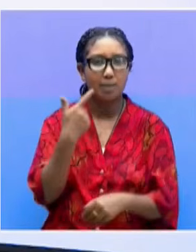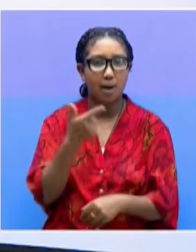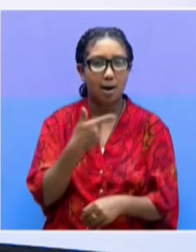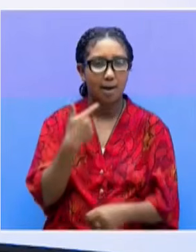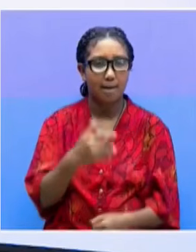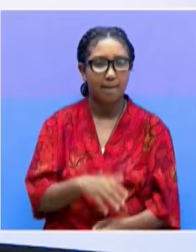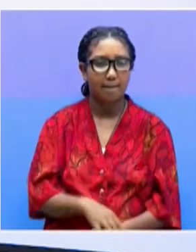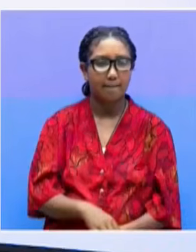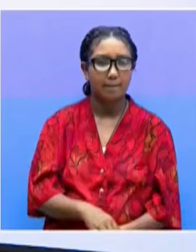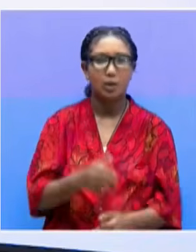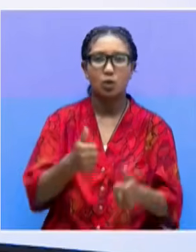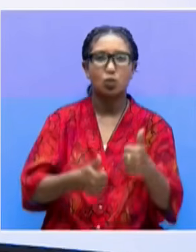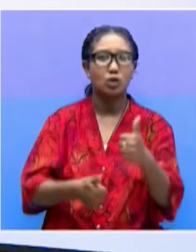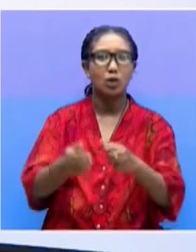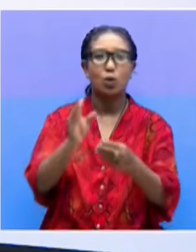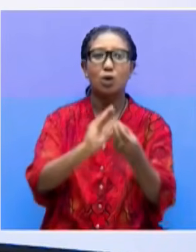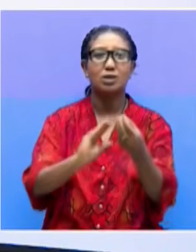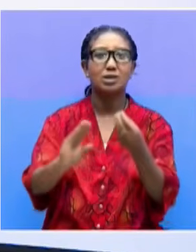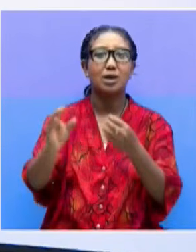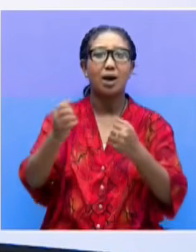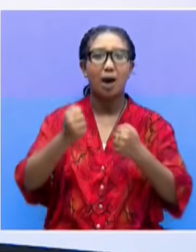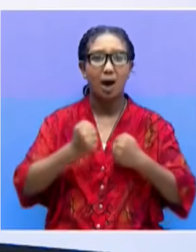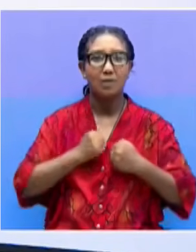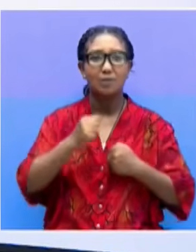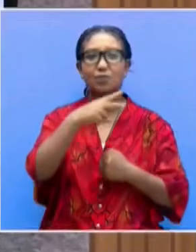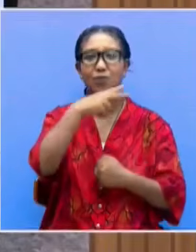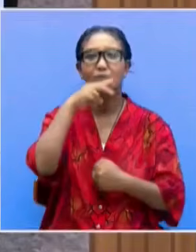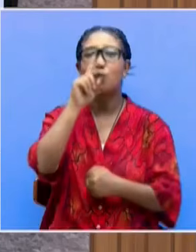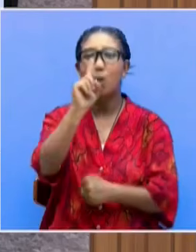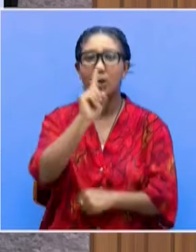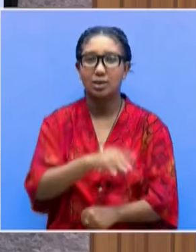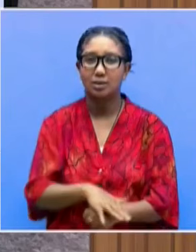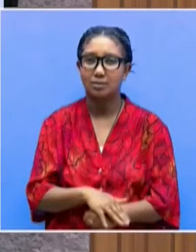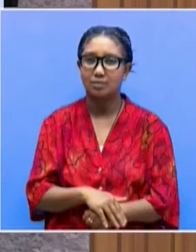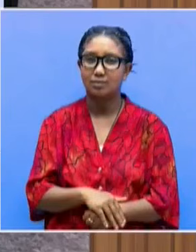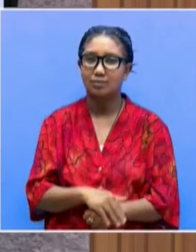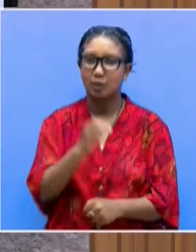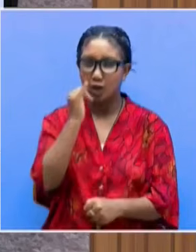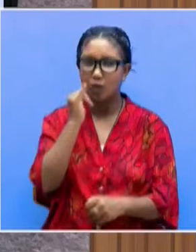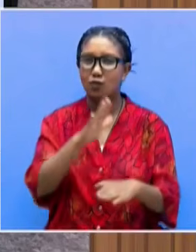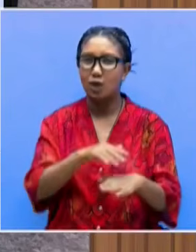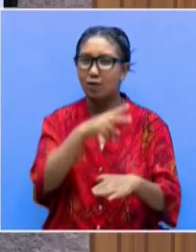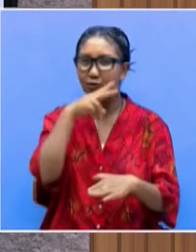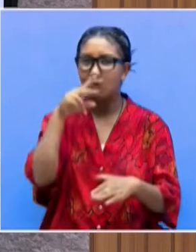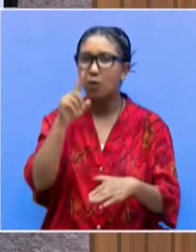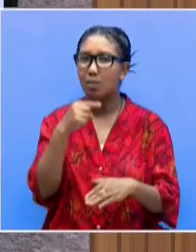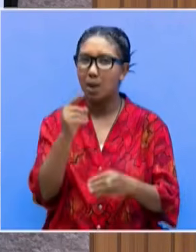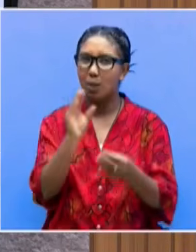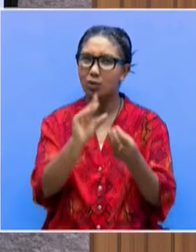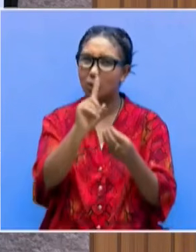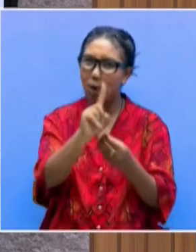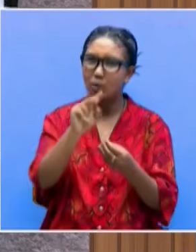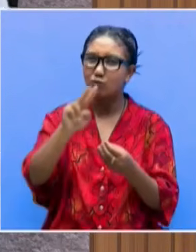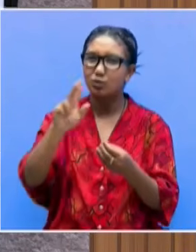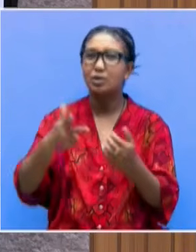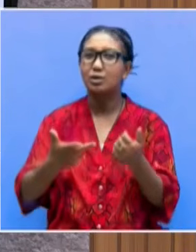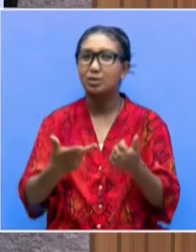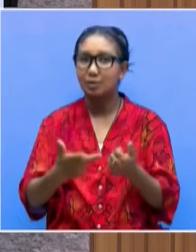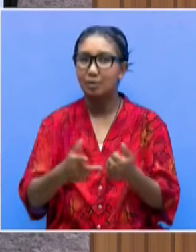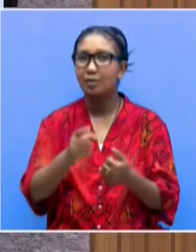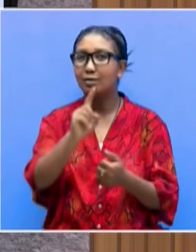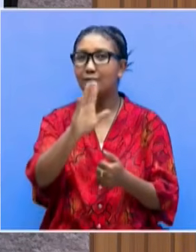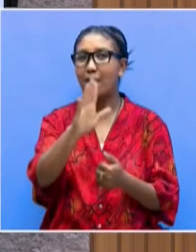like this. Which conditional has verb 1 on its if clause? Yes, type